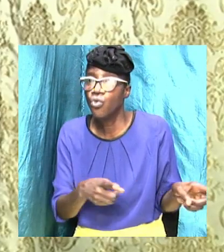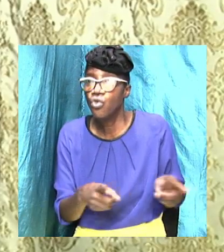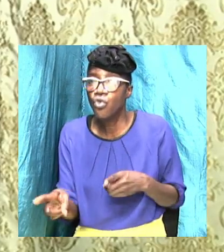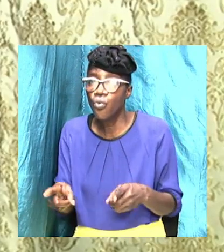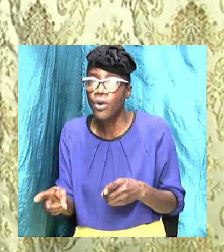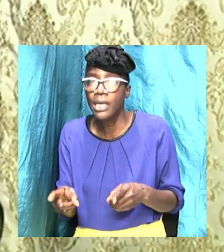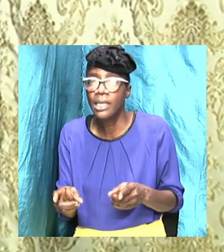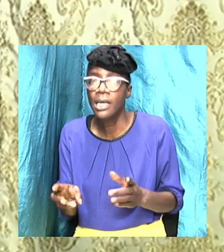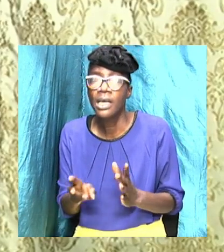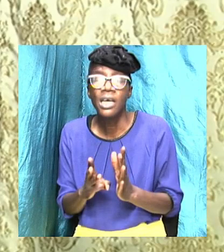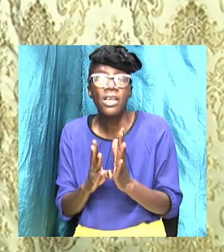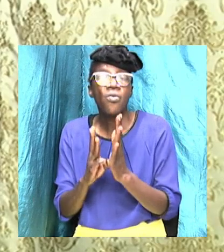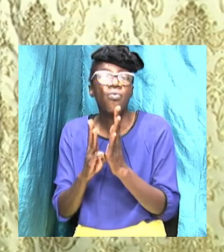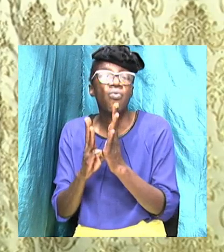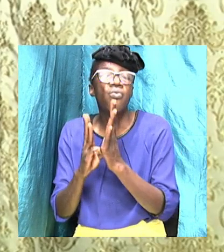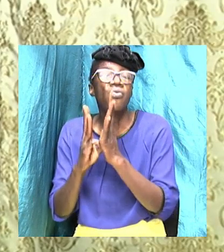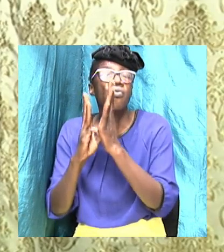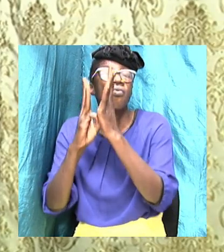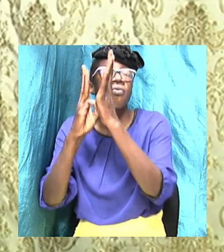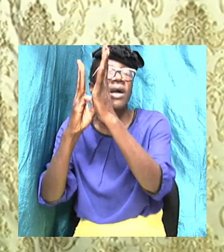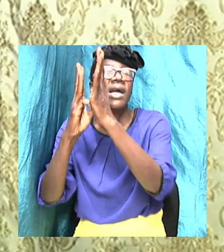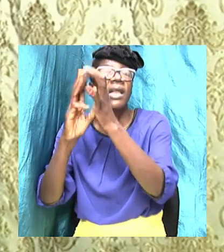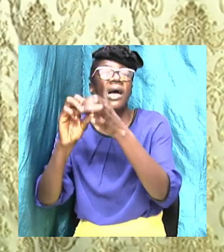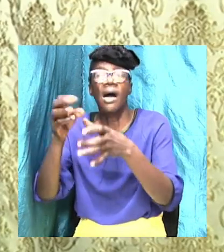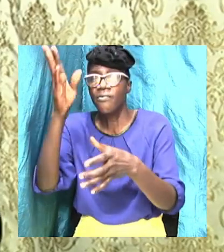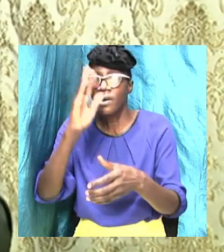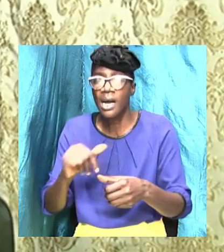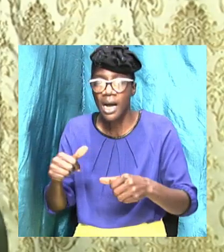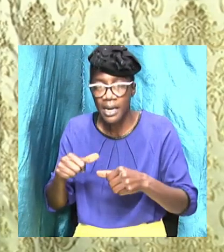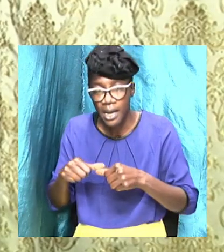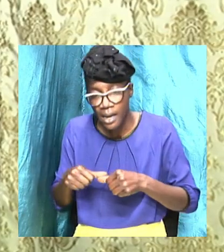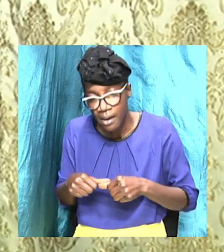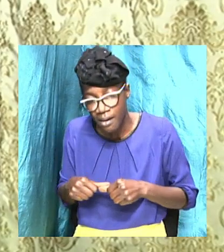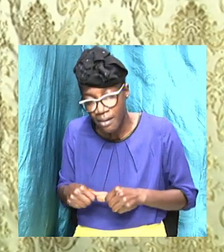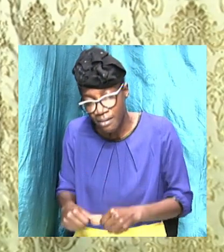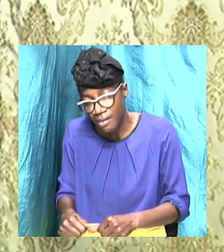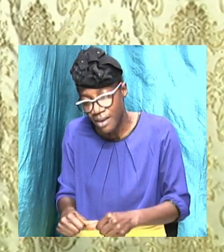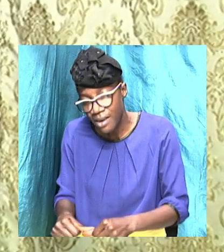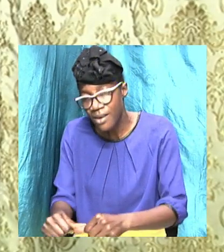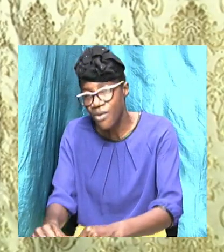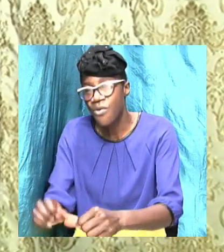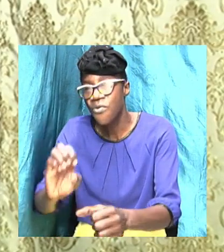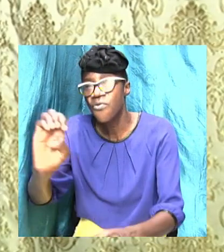doeth, I love this part, he that doeth the will of God abideth forever.